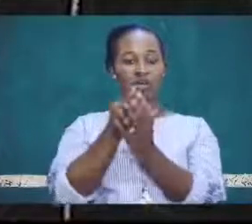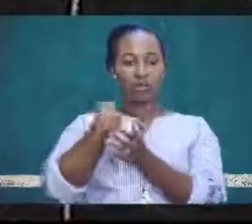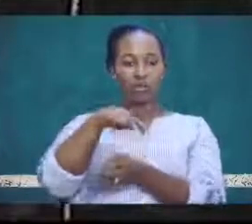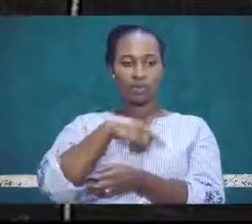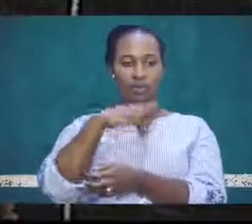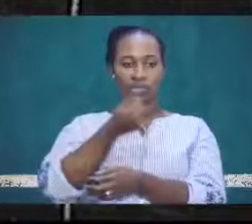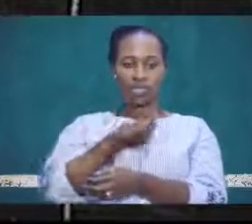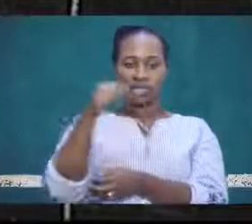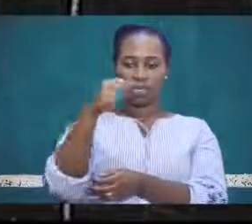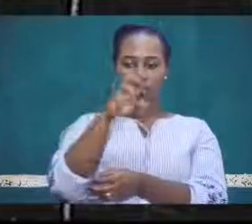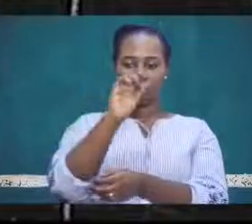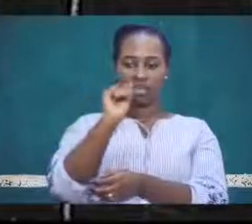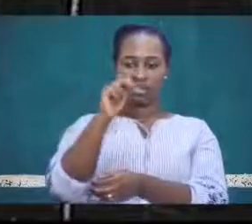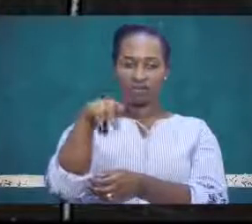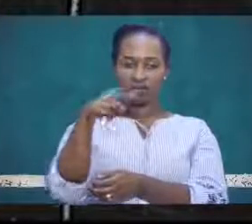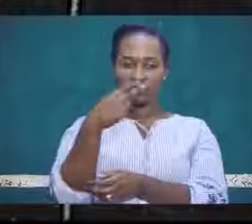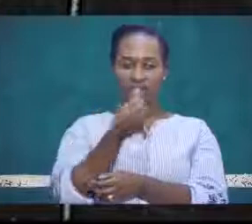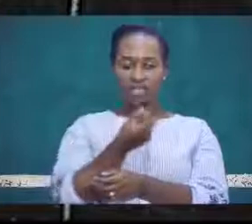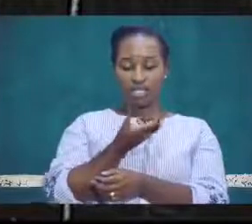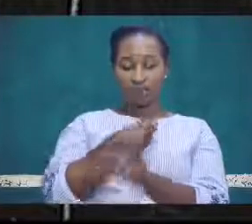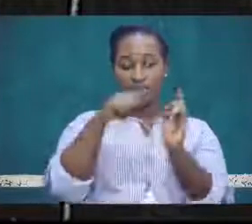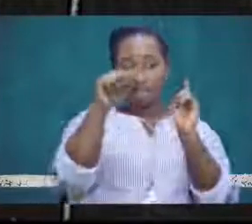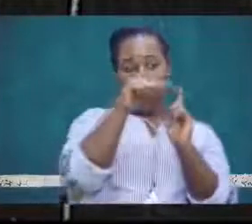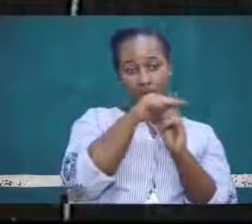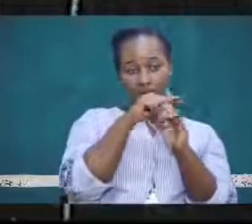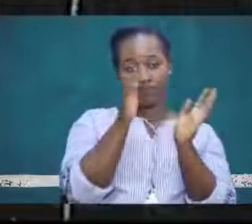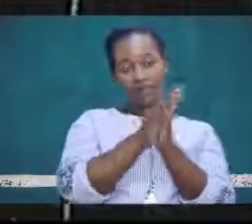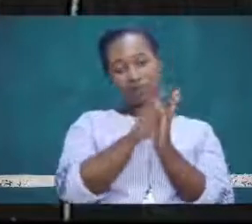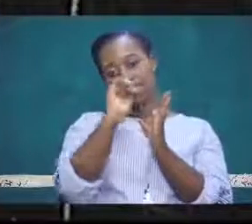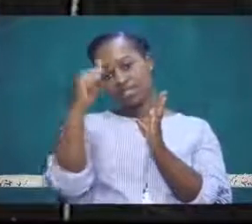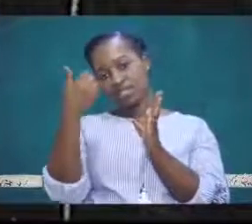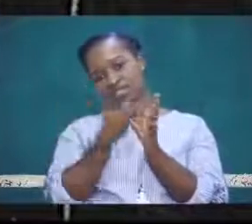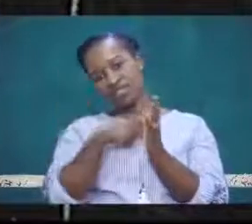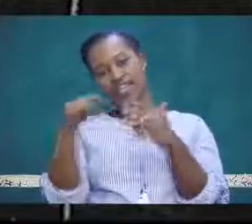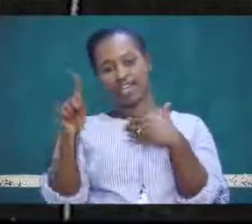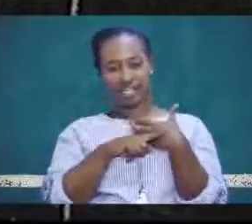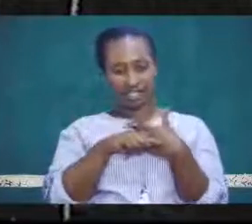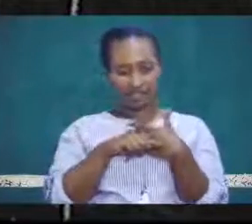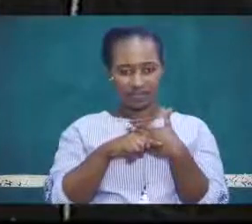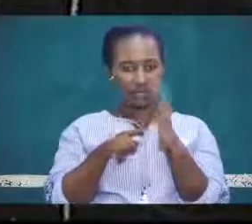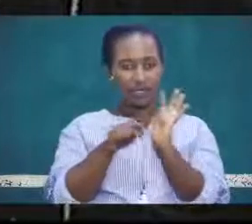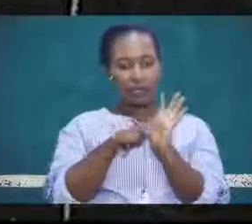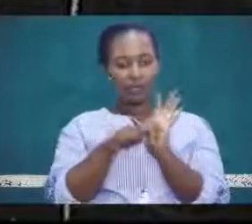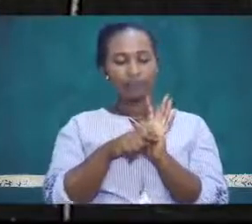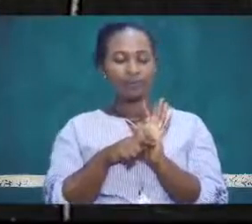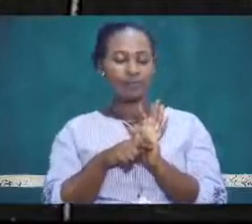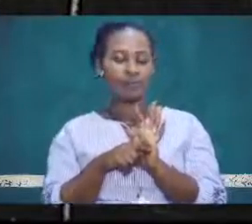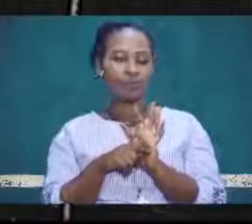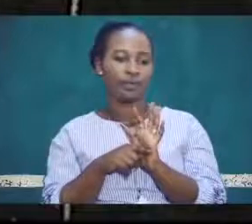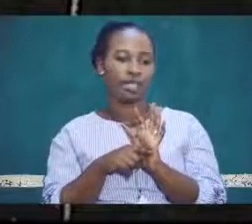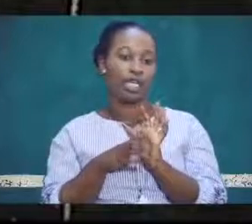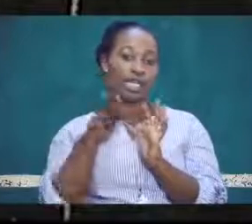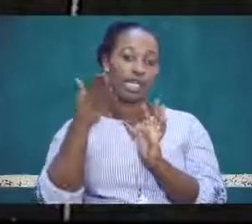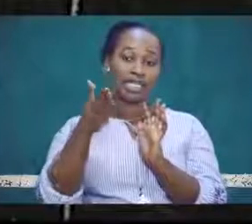which have positive slopes and those which have negative slopes. So in this case, this